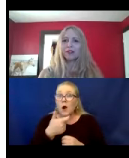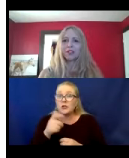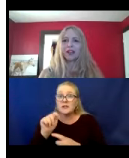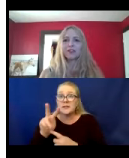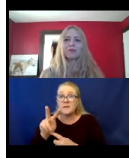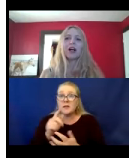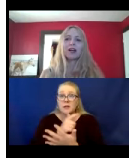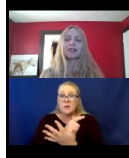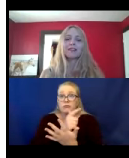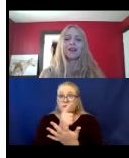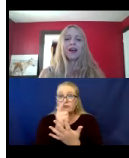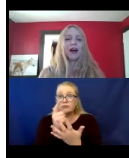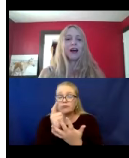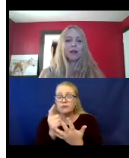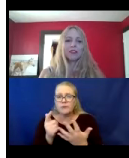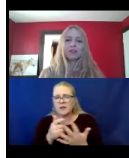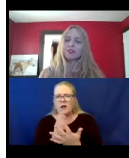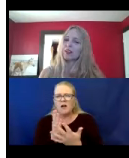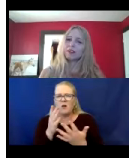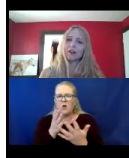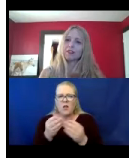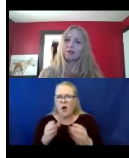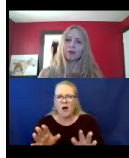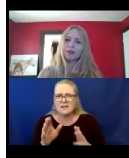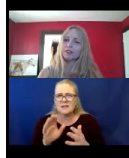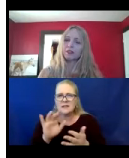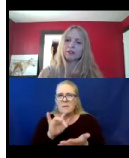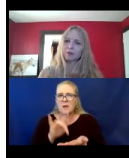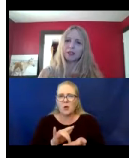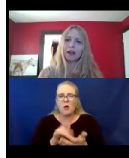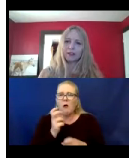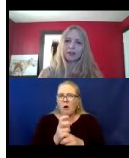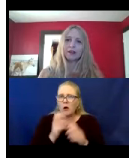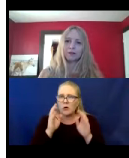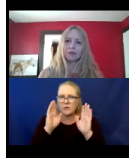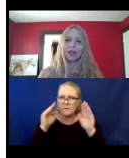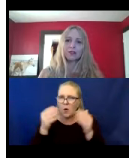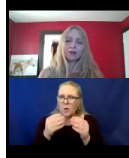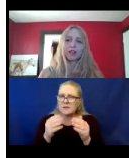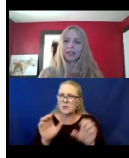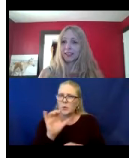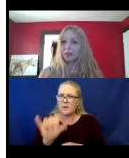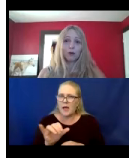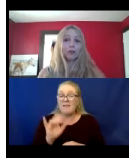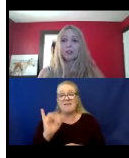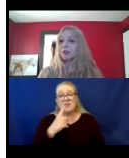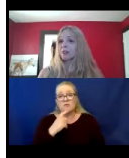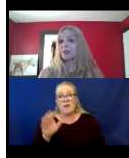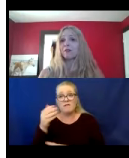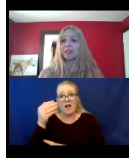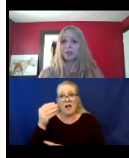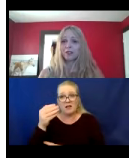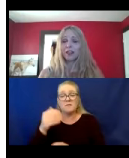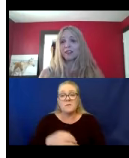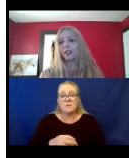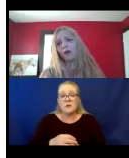some, you know, challenging plot lines. And they're just having a hard time focusing on doing that. That's a red flag. And again, for older adults, this